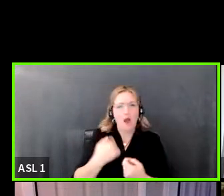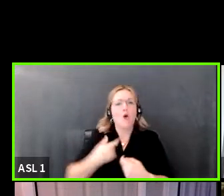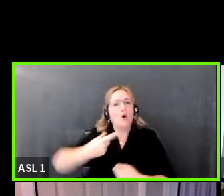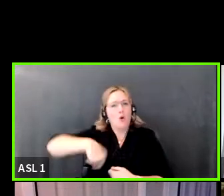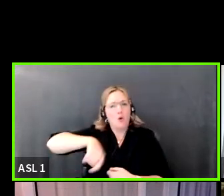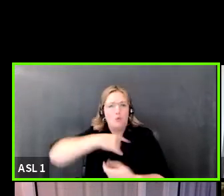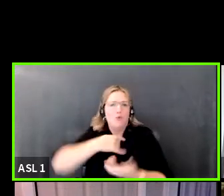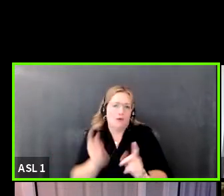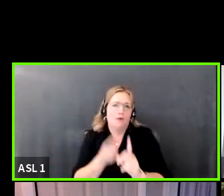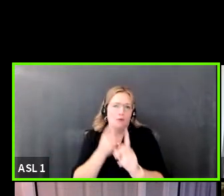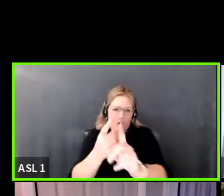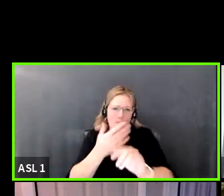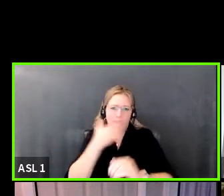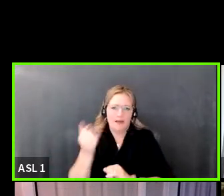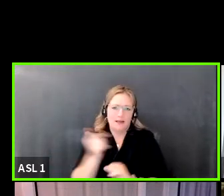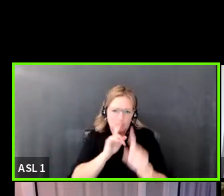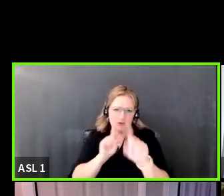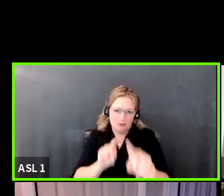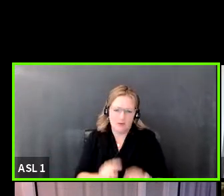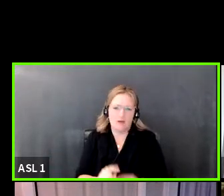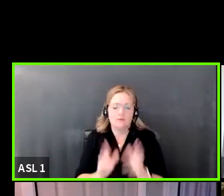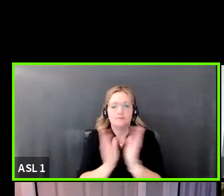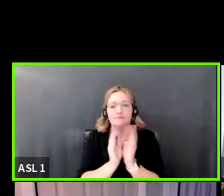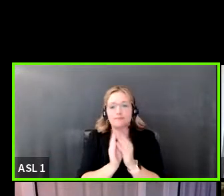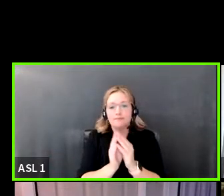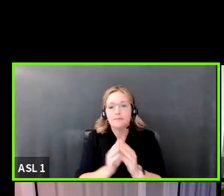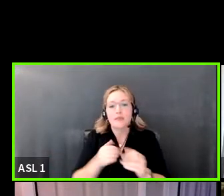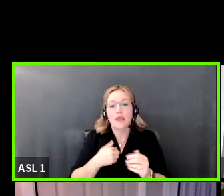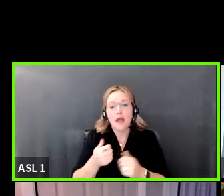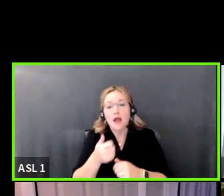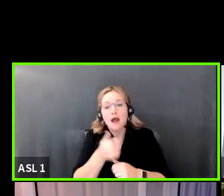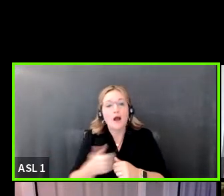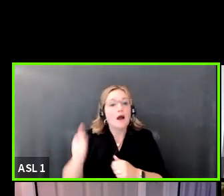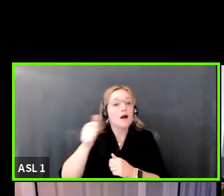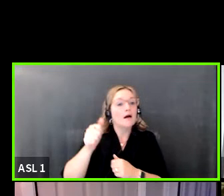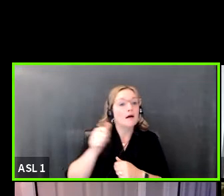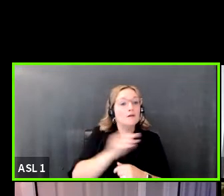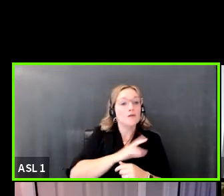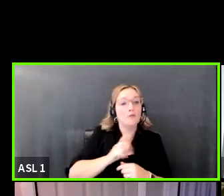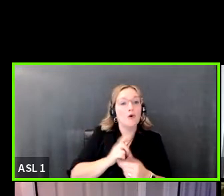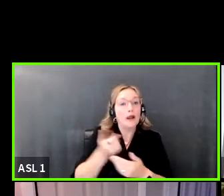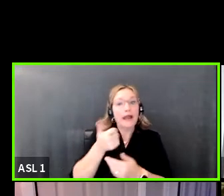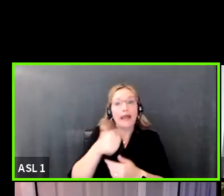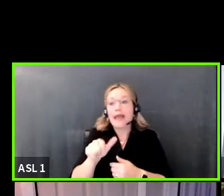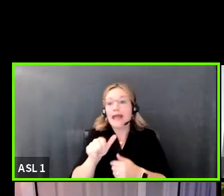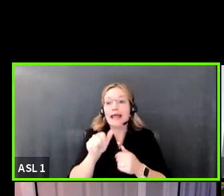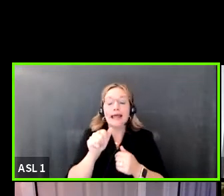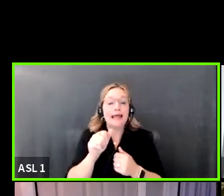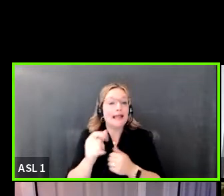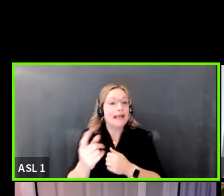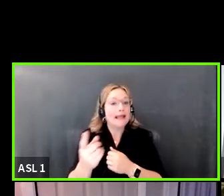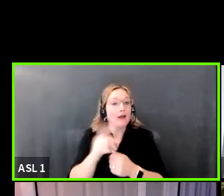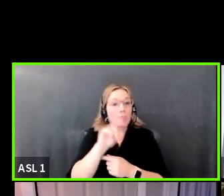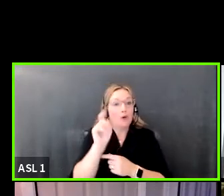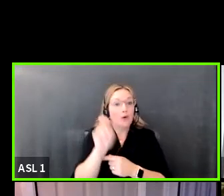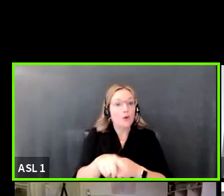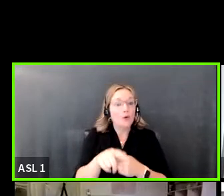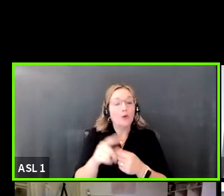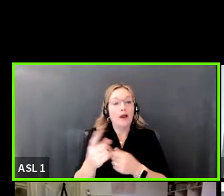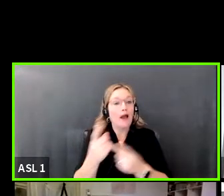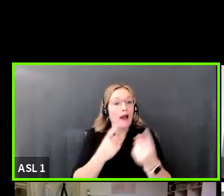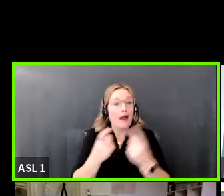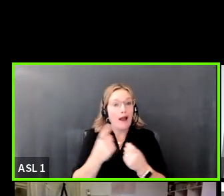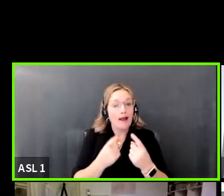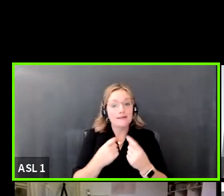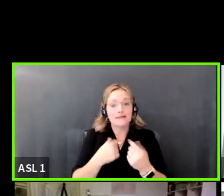this meeting leicester smallwood if there is any question any questions or information requests that we are not able to fully provide now we commit to